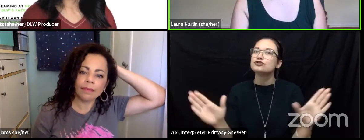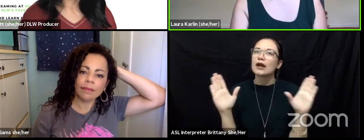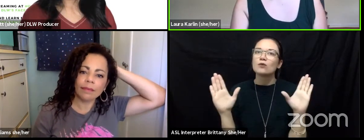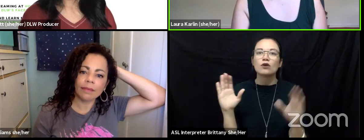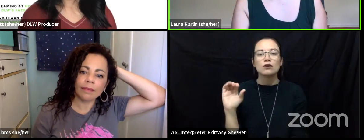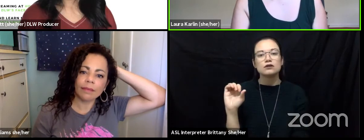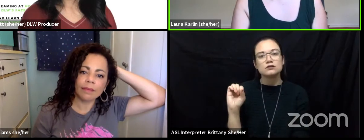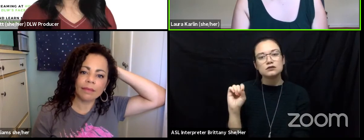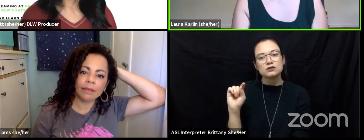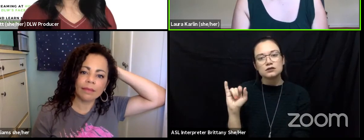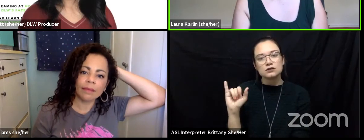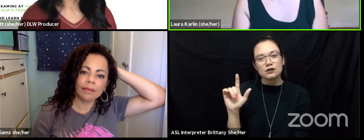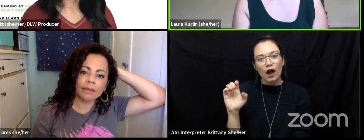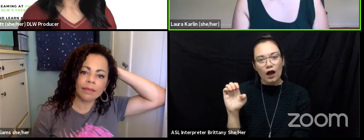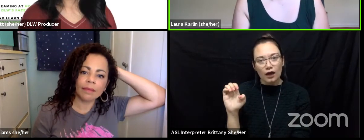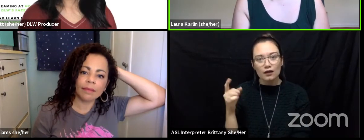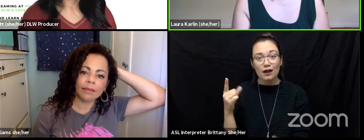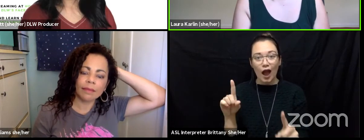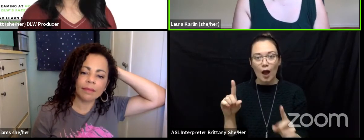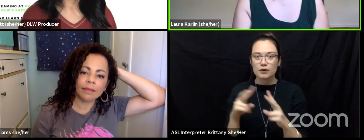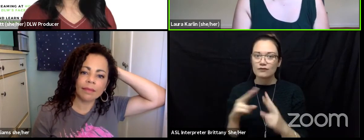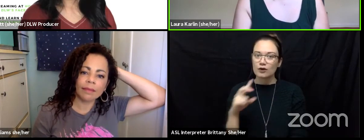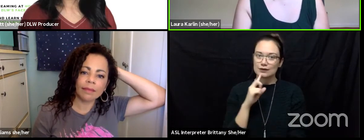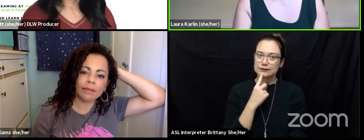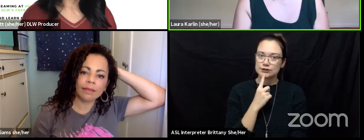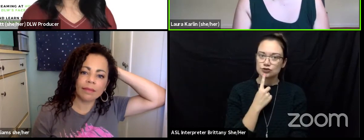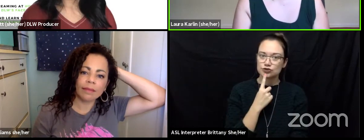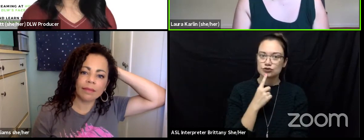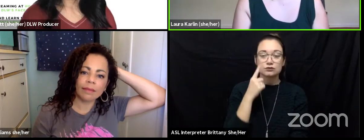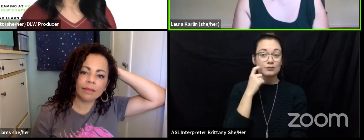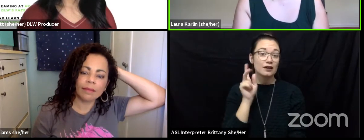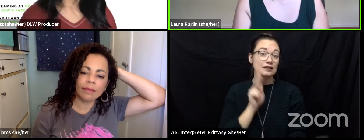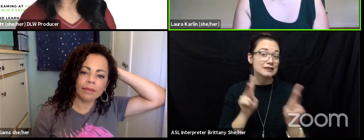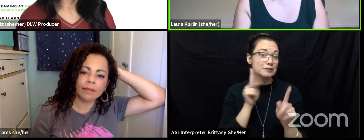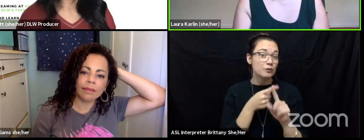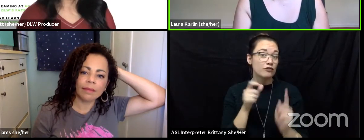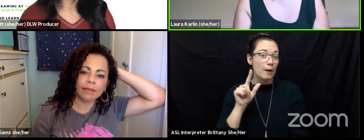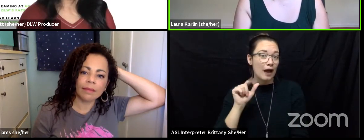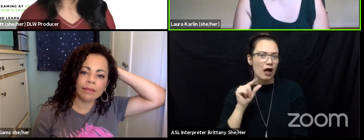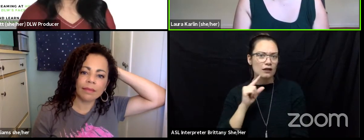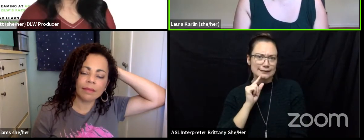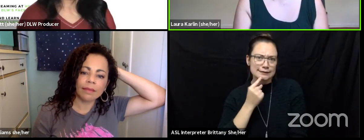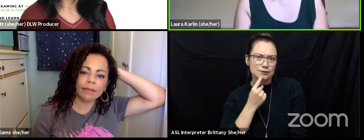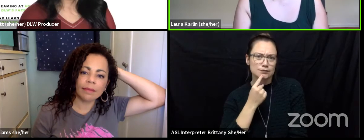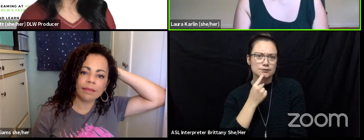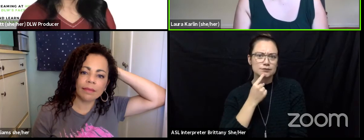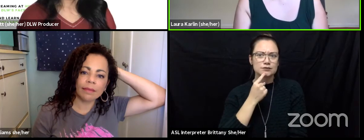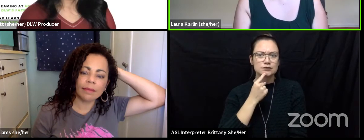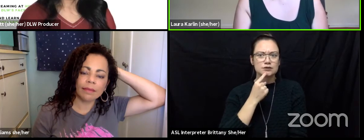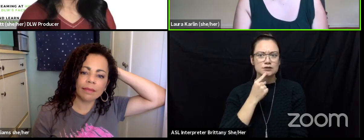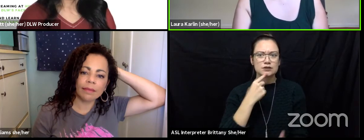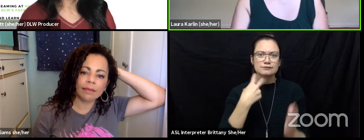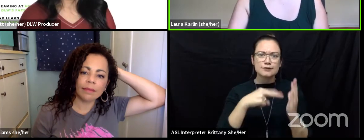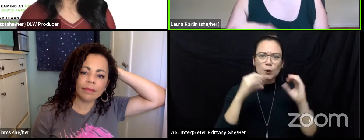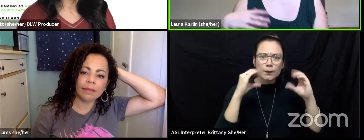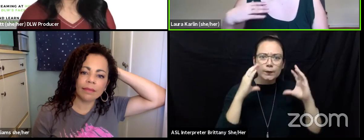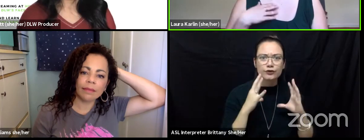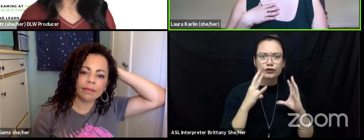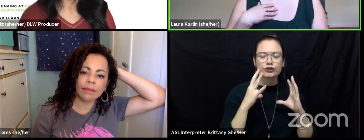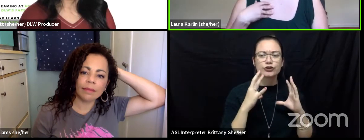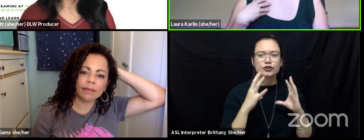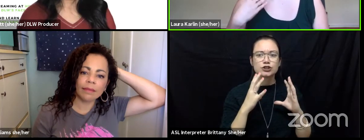style that was going on at the time was real serious, because a lot of people in Los Angeles were real serious choreographers who were worried